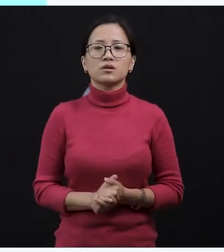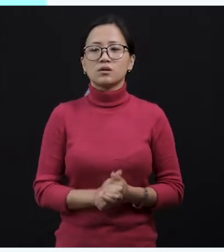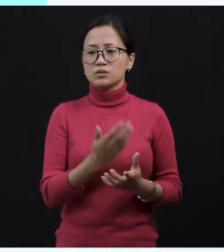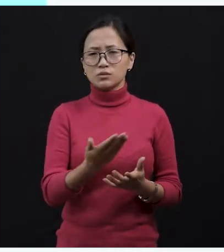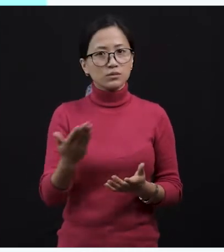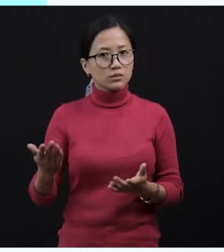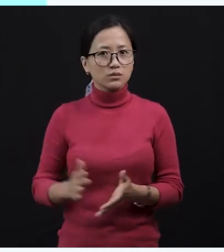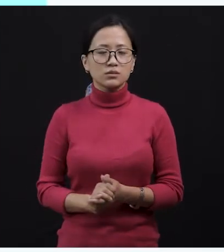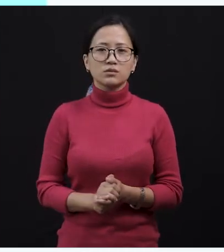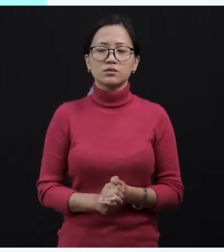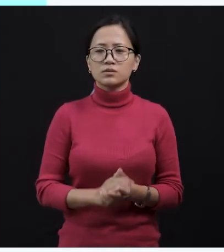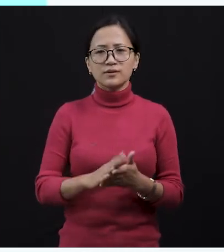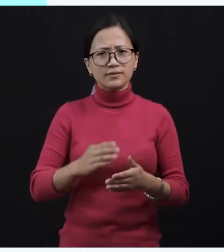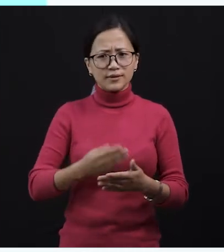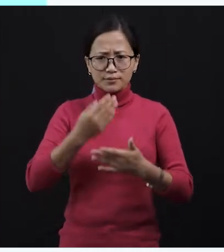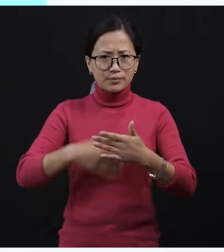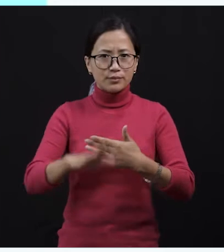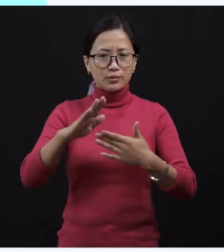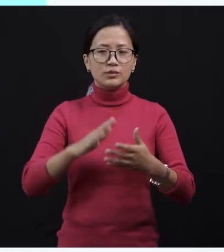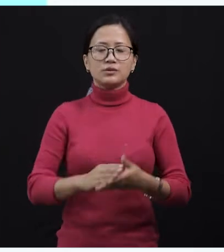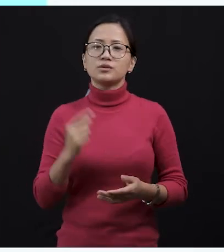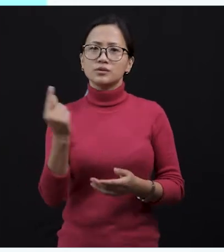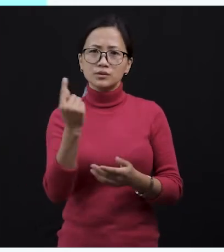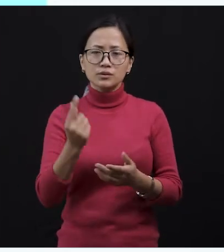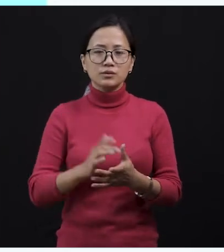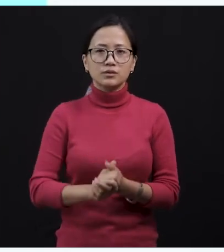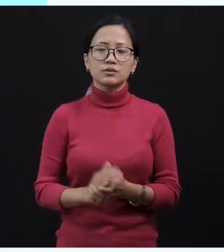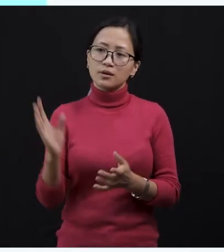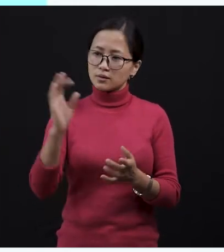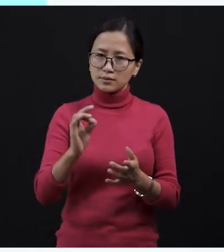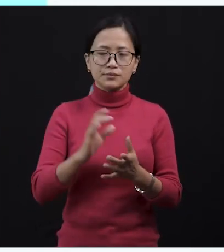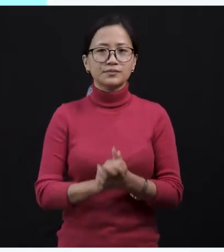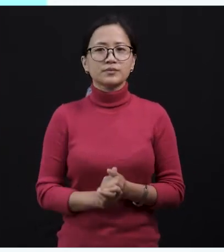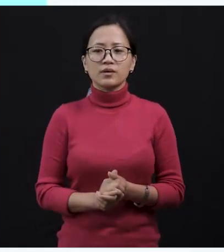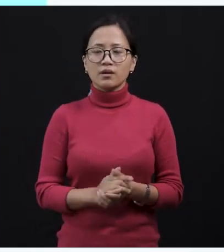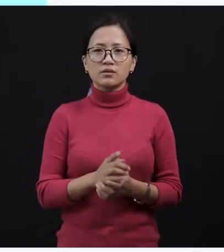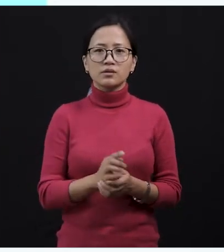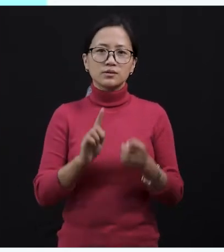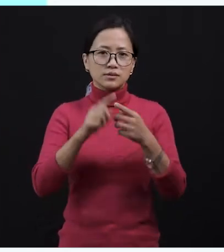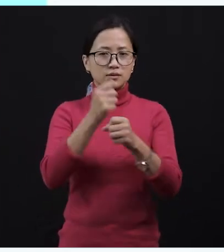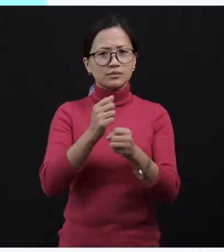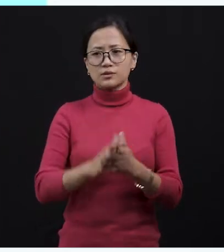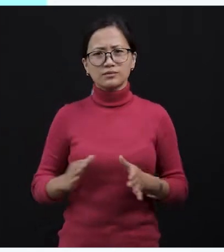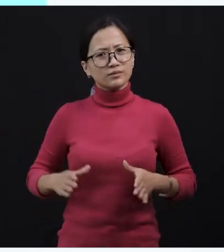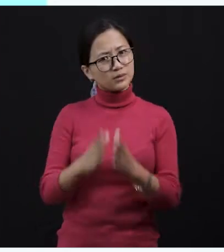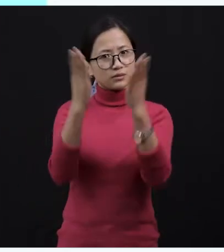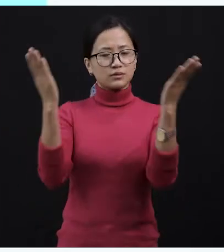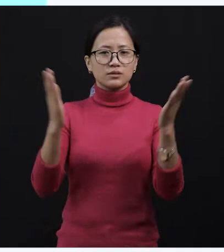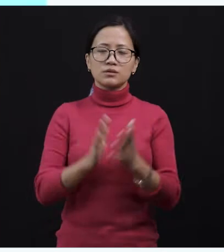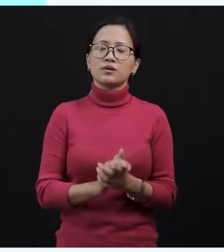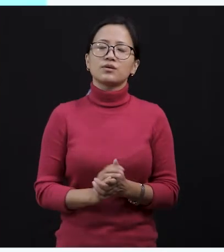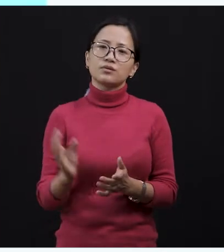those which can be reproduced. Okay? Let's say, example, trees, we